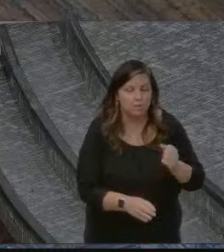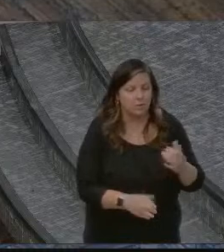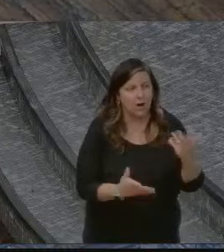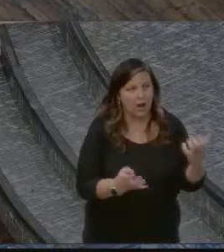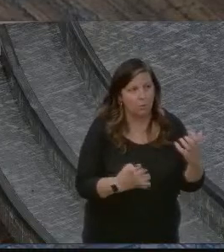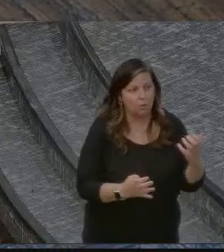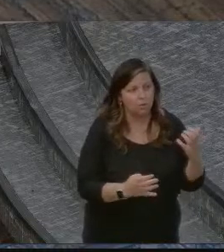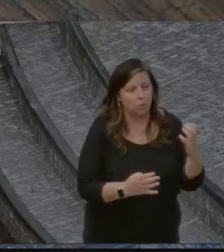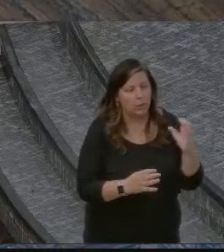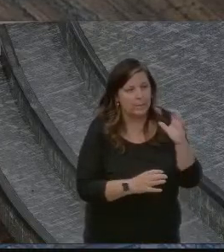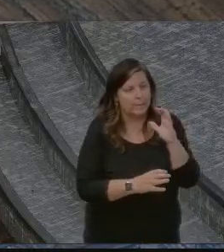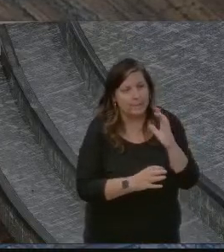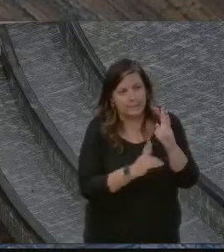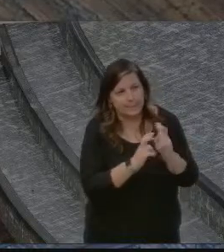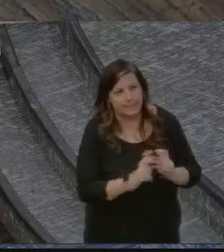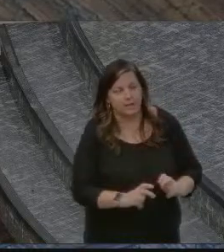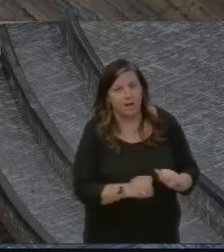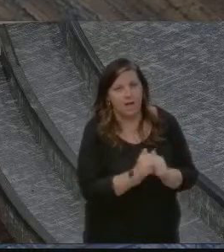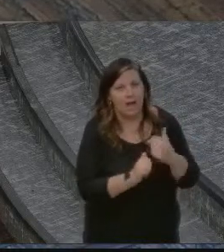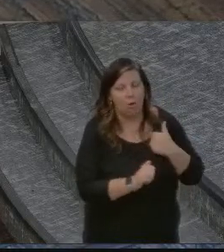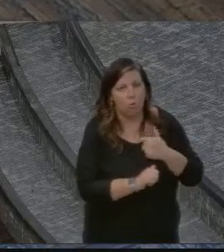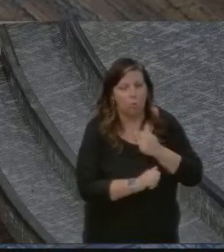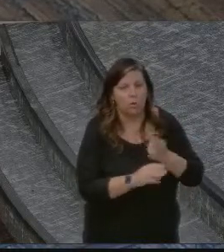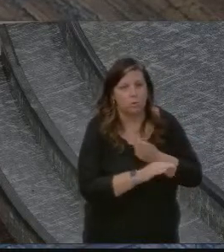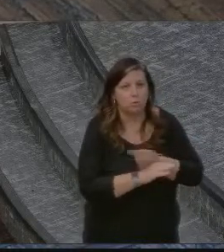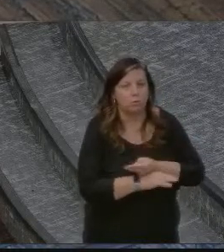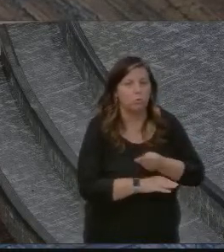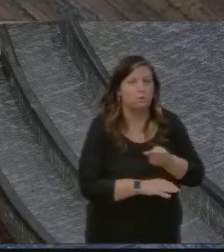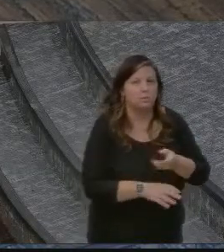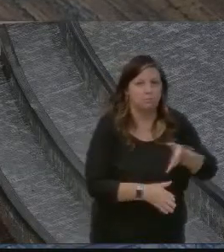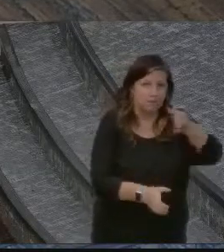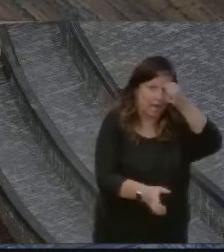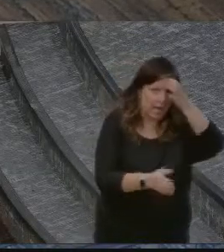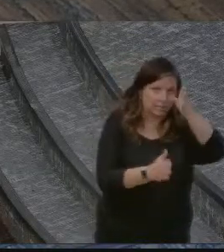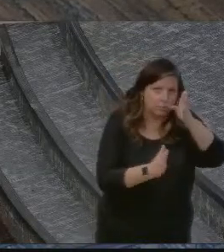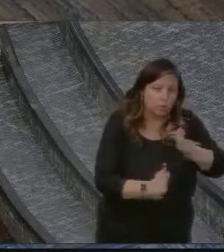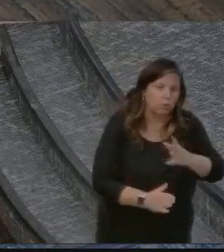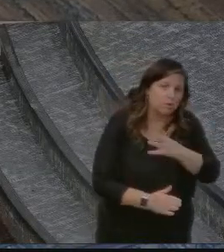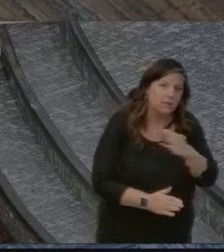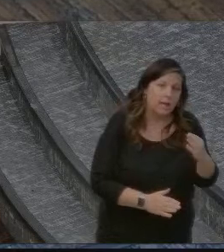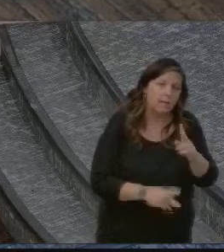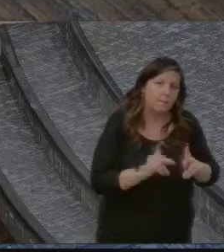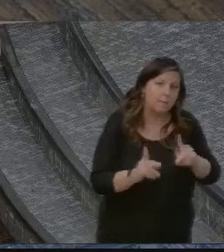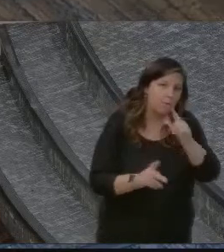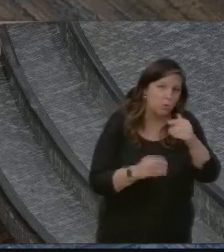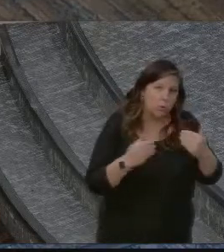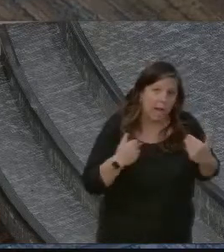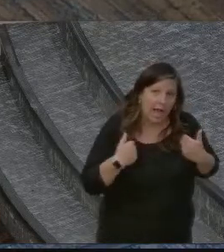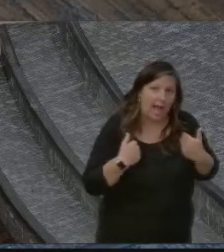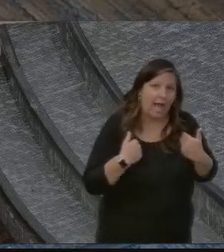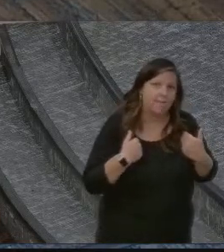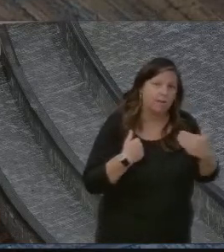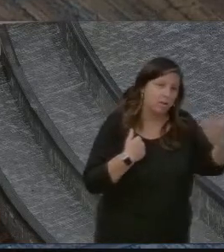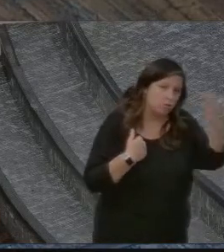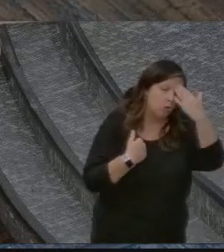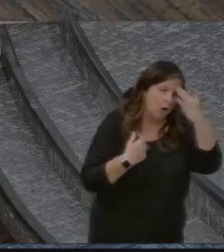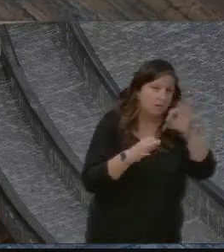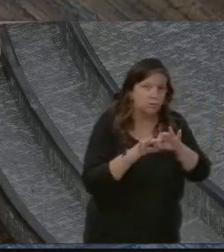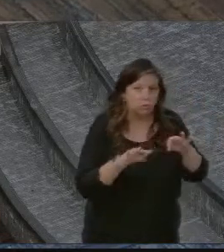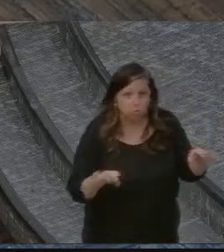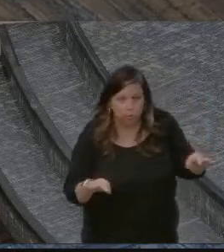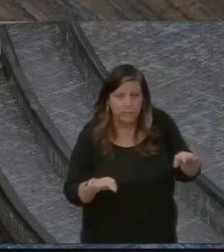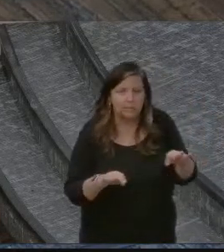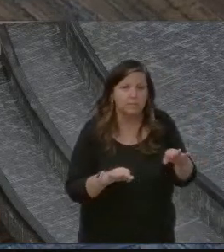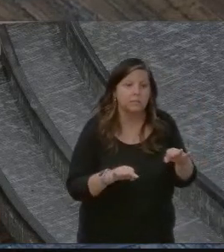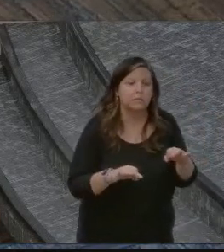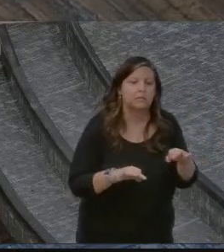the experts and the people who have degrees in knowledge and research and can help us define what those things are. How do